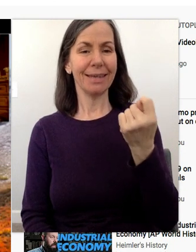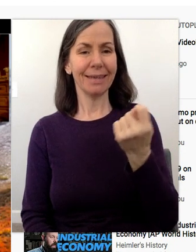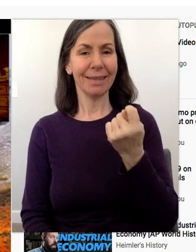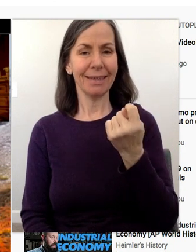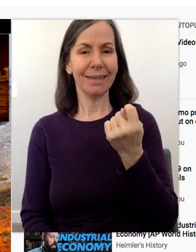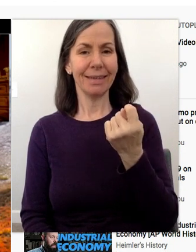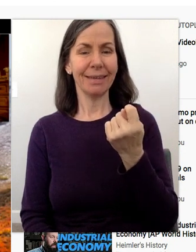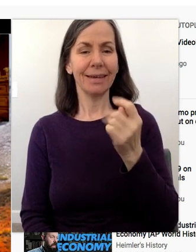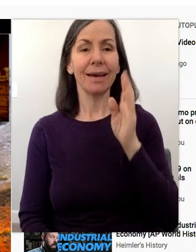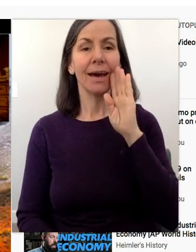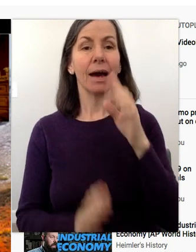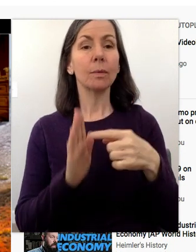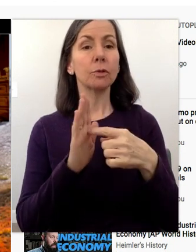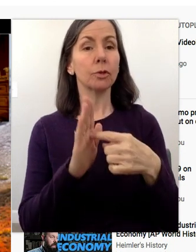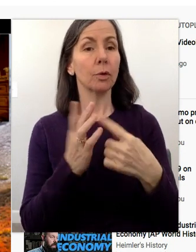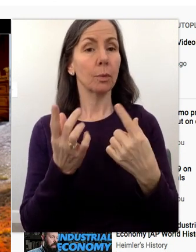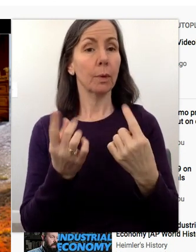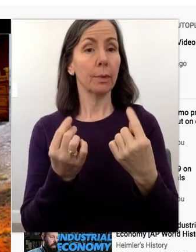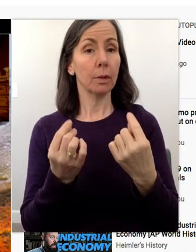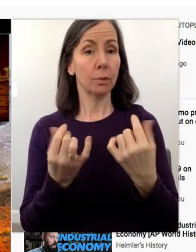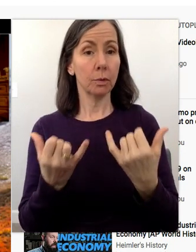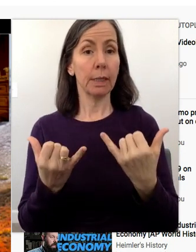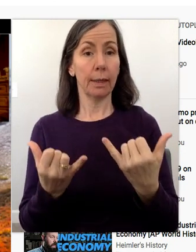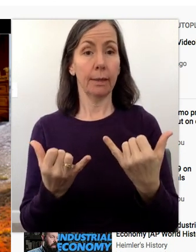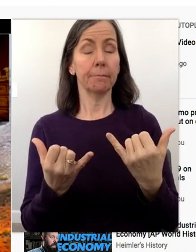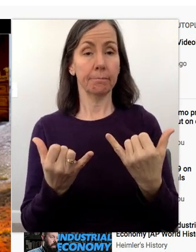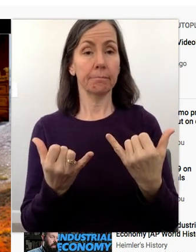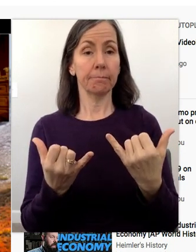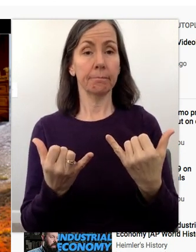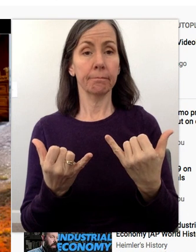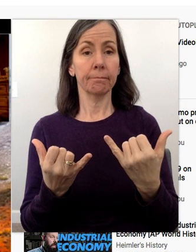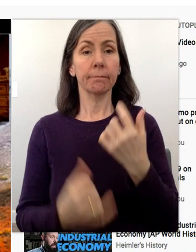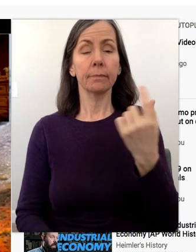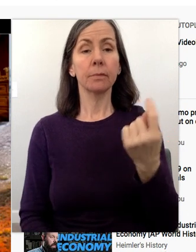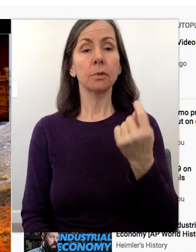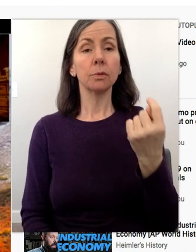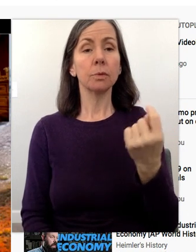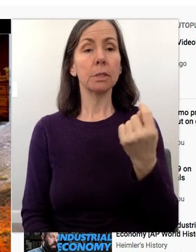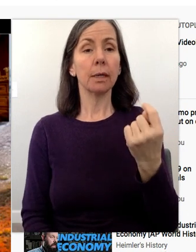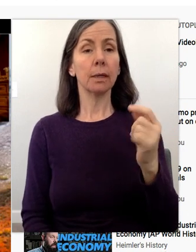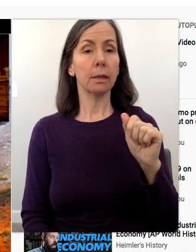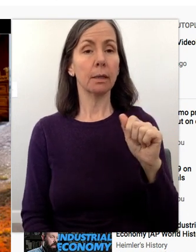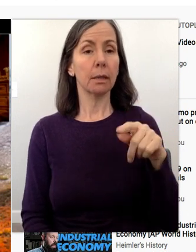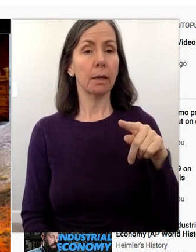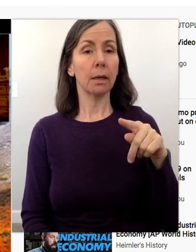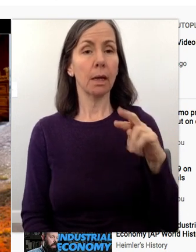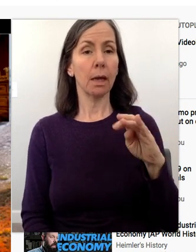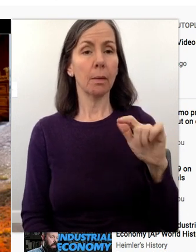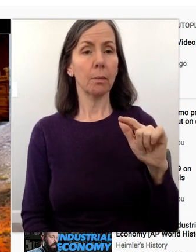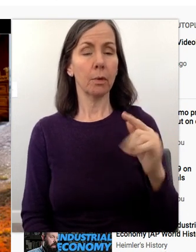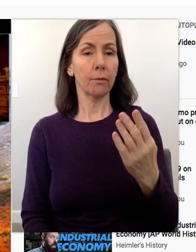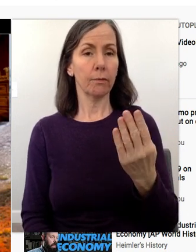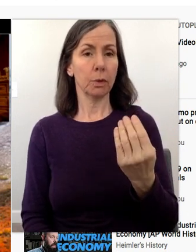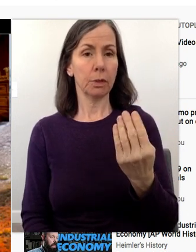I'm going to show you what we're going to be doing today on Tuesday, April 14th.